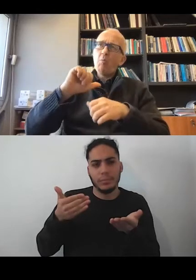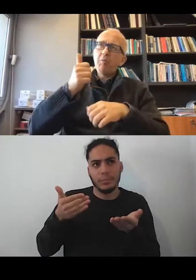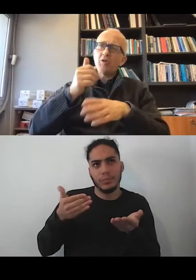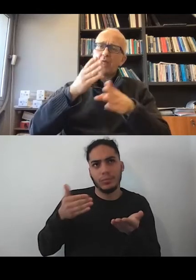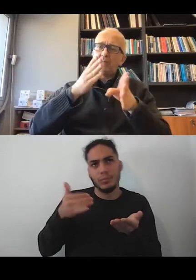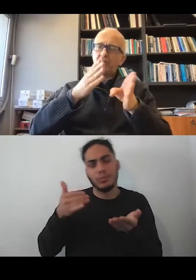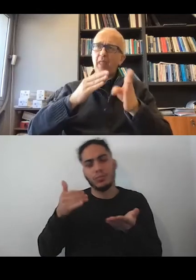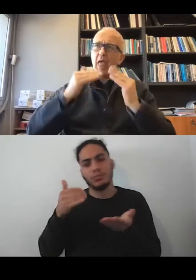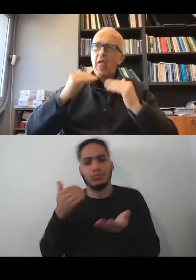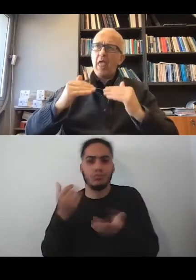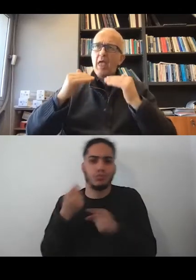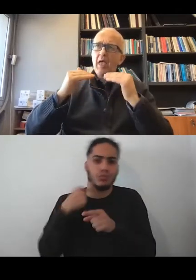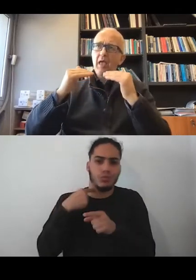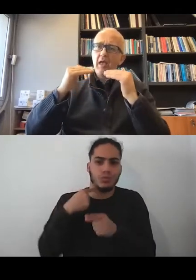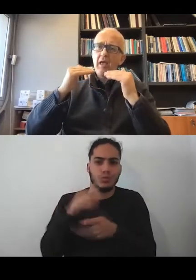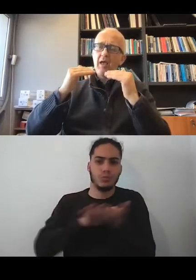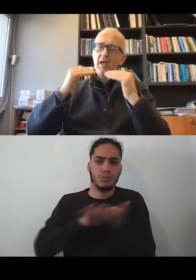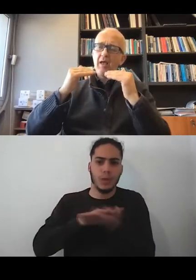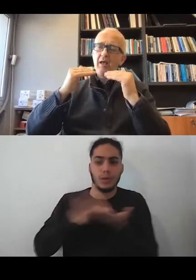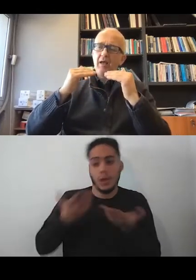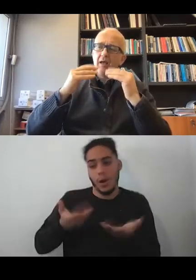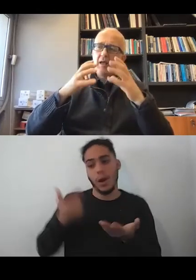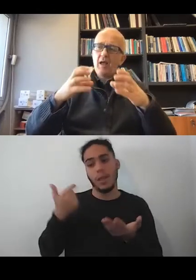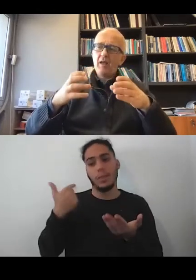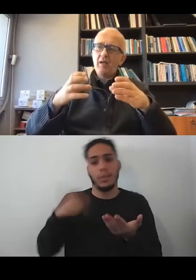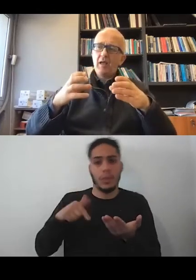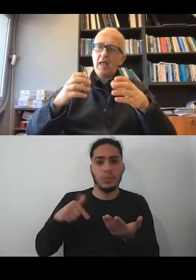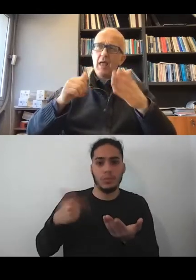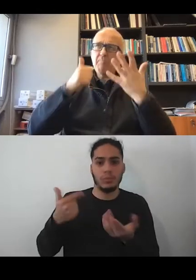now given in a classroom situation.